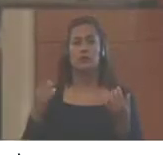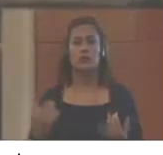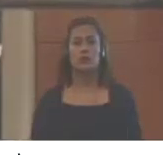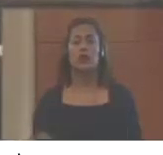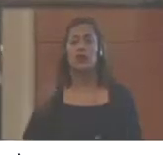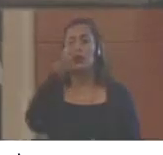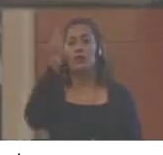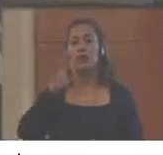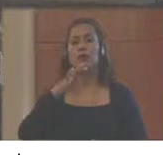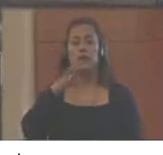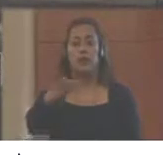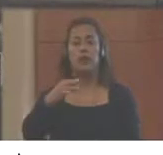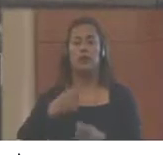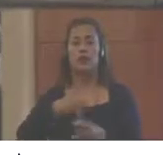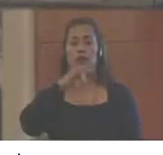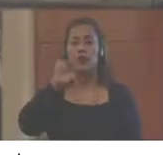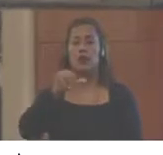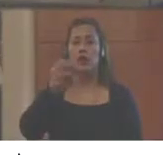He's there.